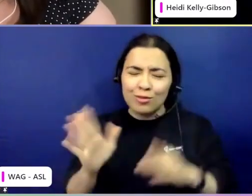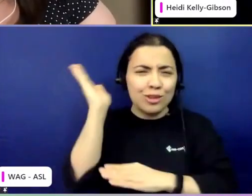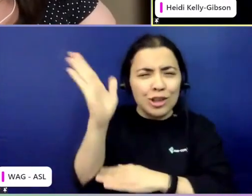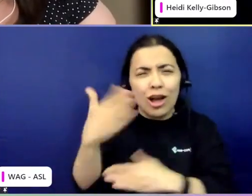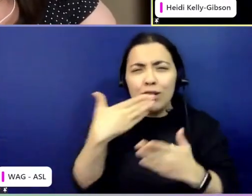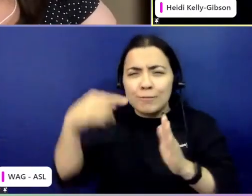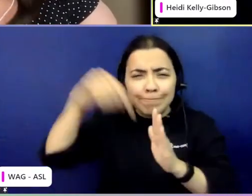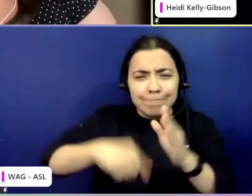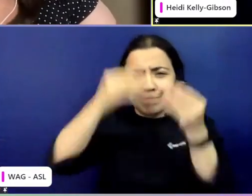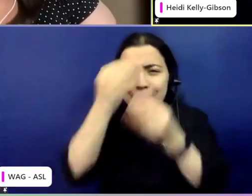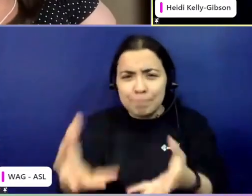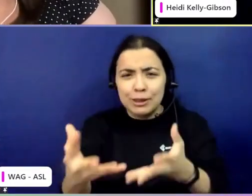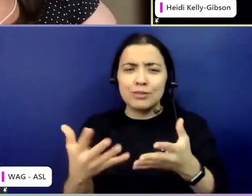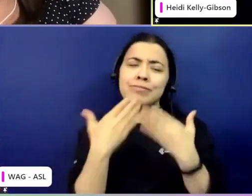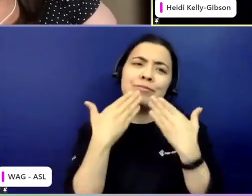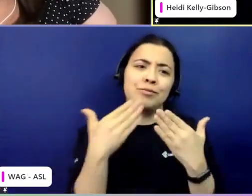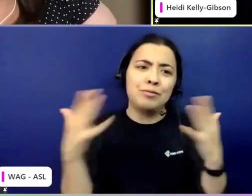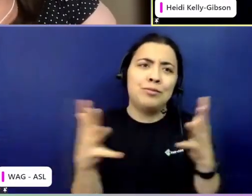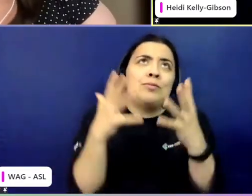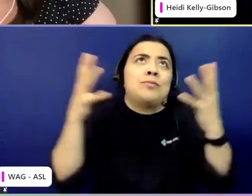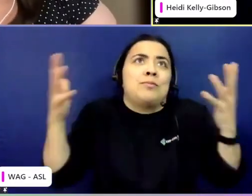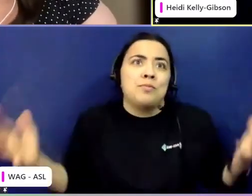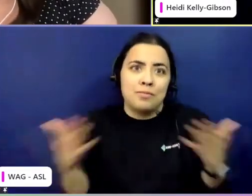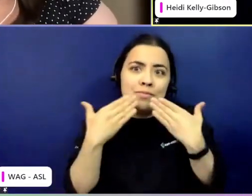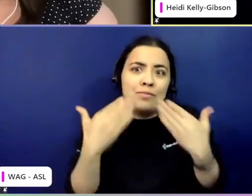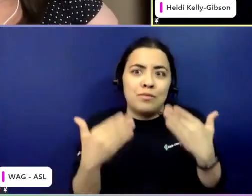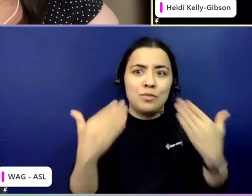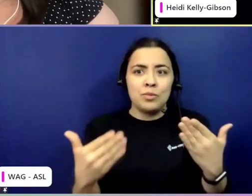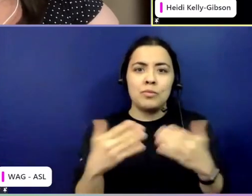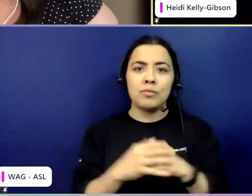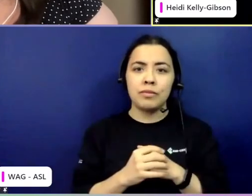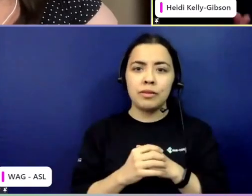of good information. So thank you so very much.